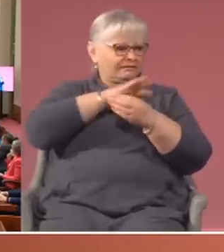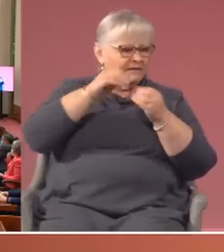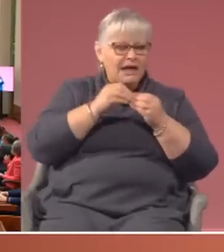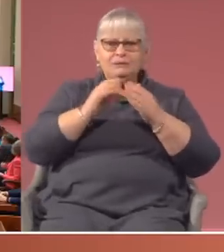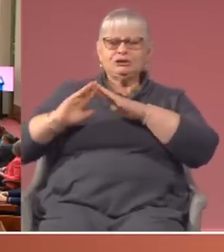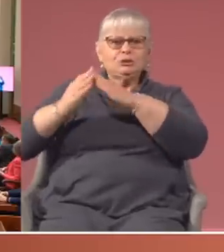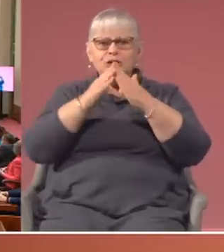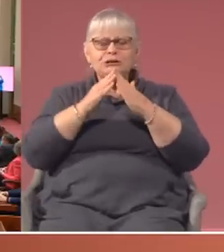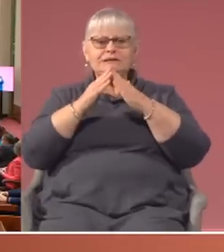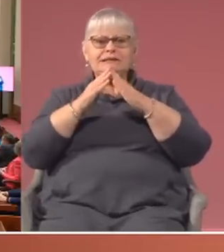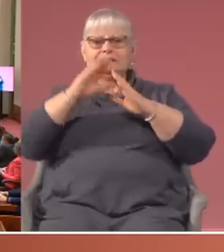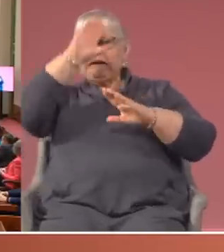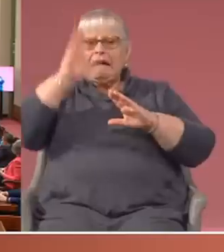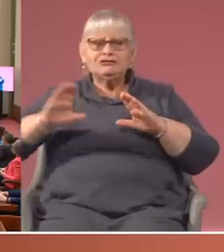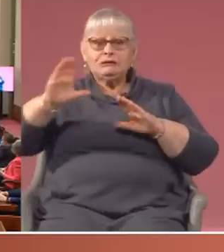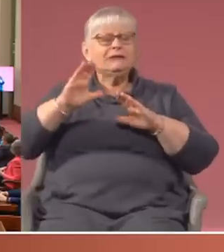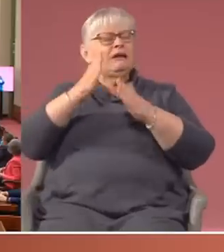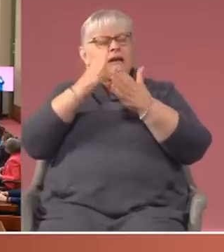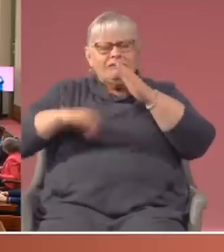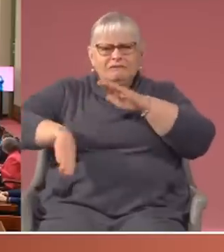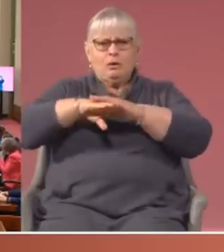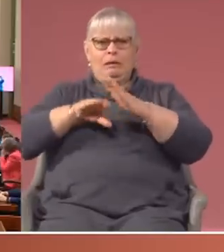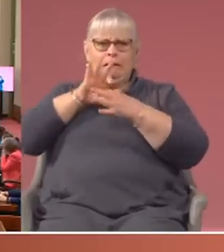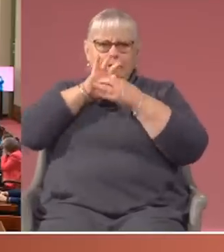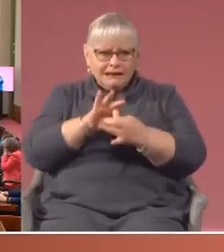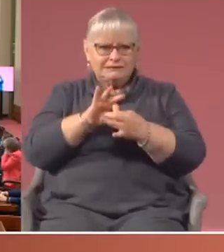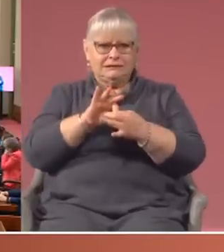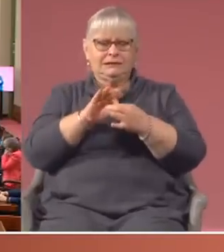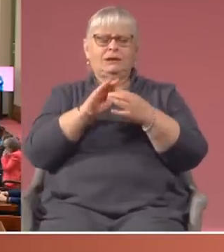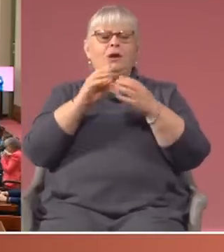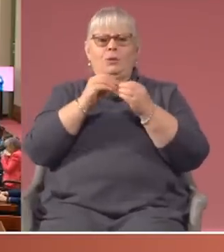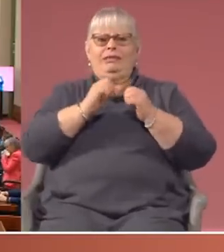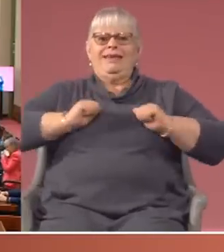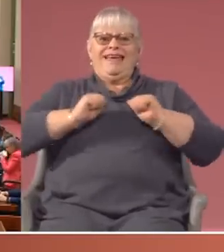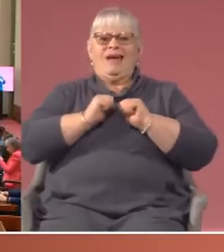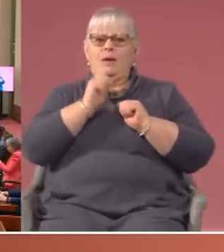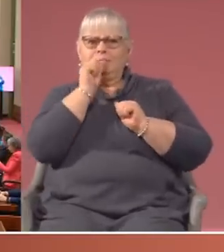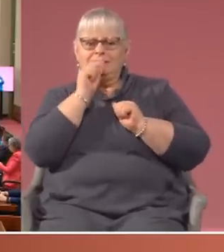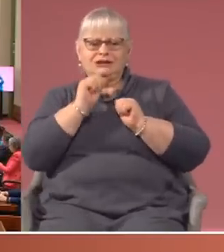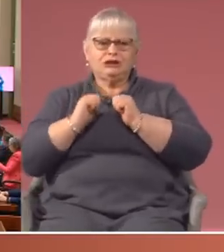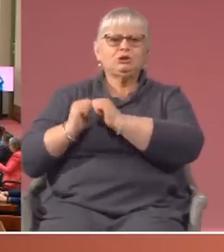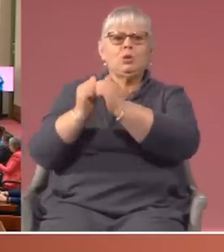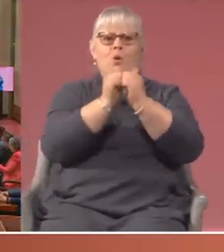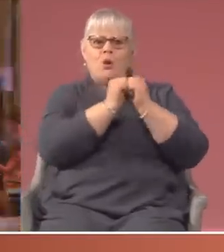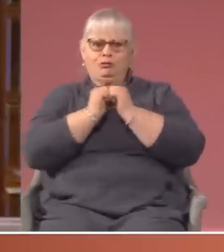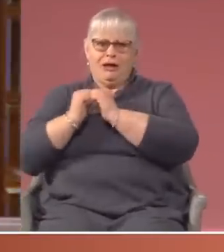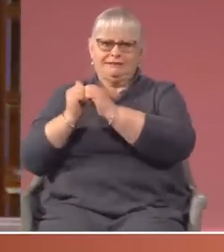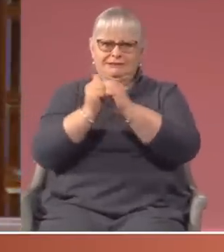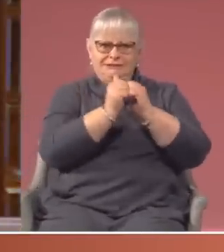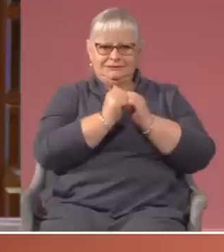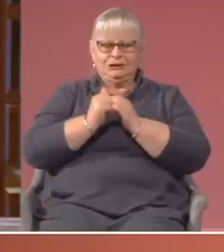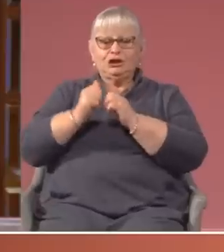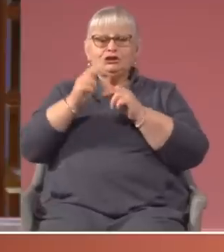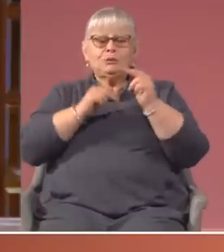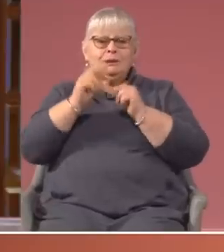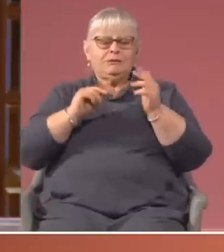nations is totally linked to our ability to cooperate with one another, to meet our needs, to build communities based